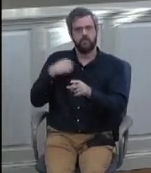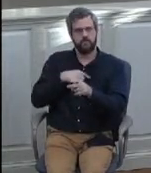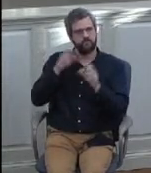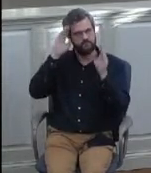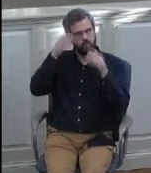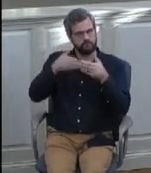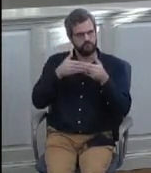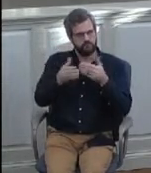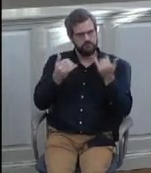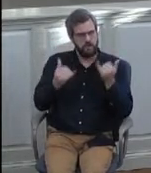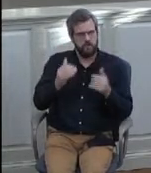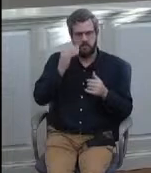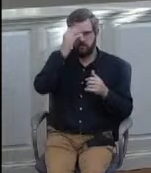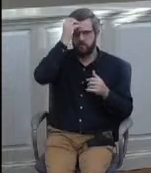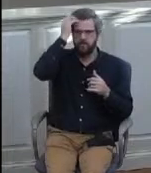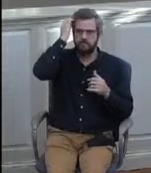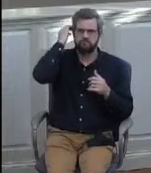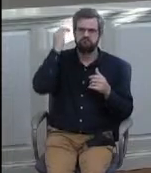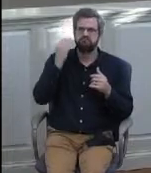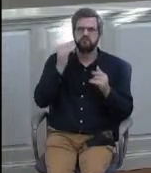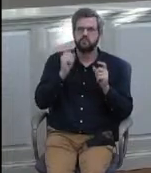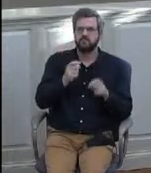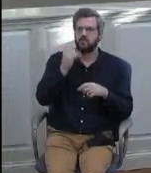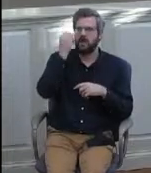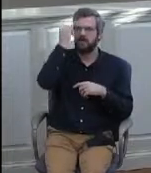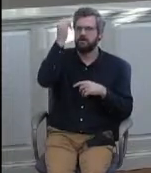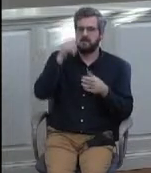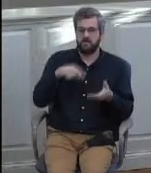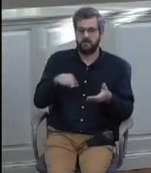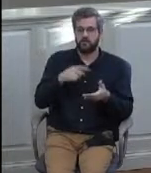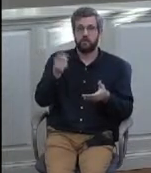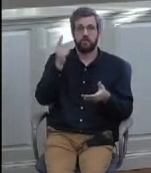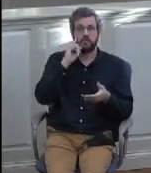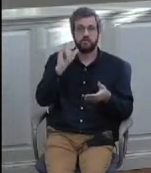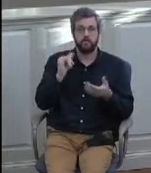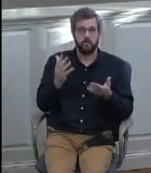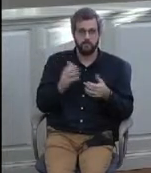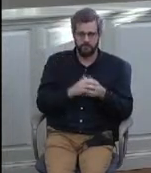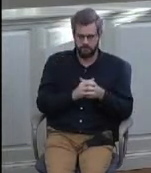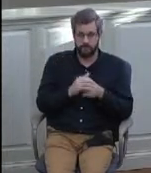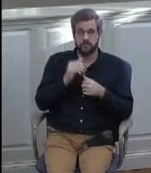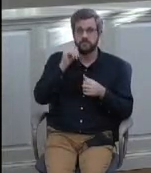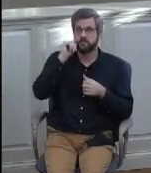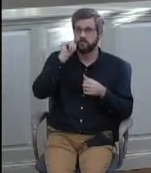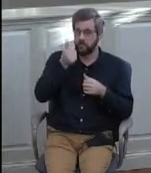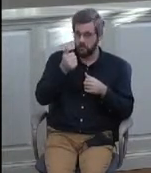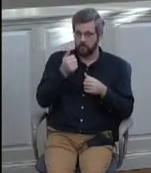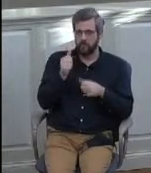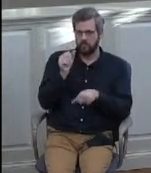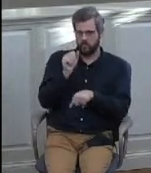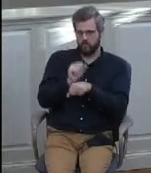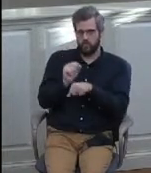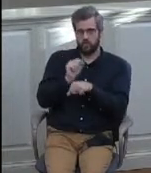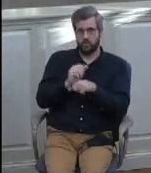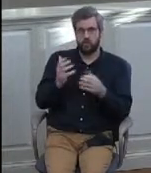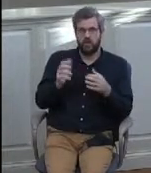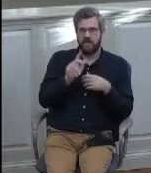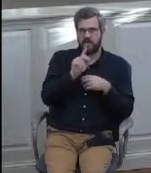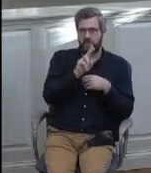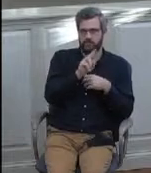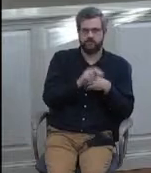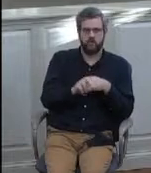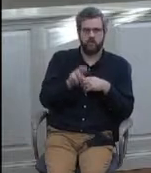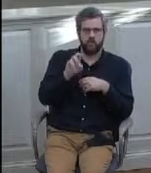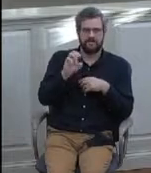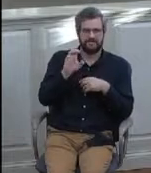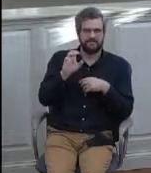on. Give you an idea of what this week looks like for the health department. Tomorrow we're working on KU, RECC, and Atlas